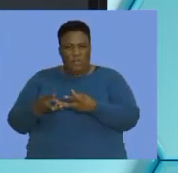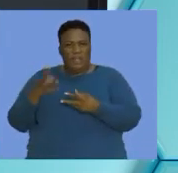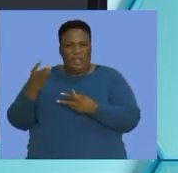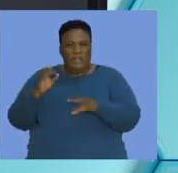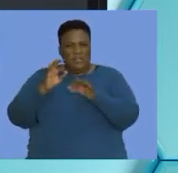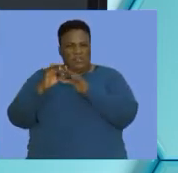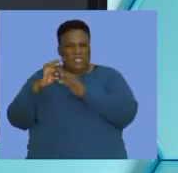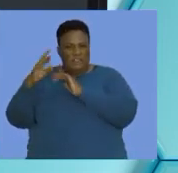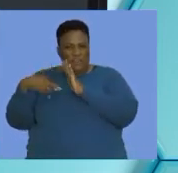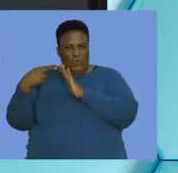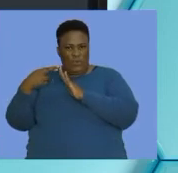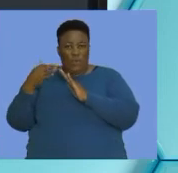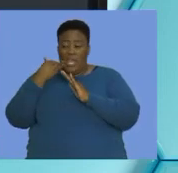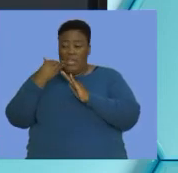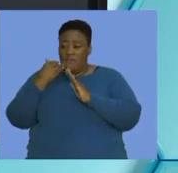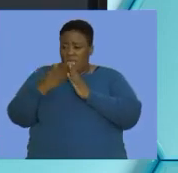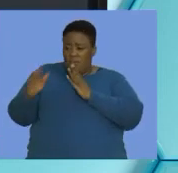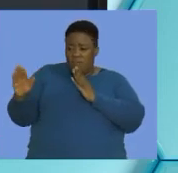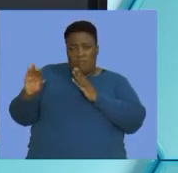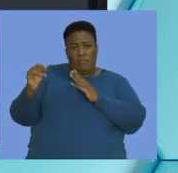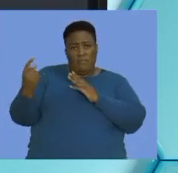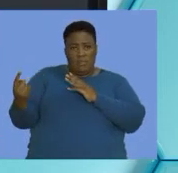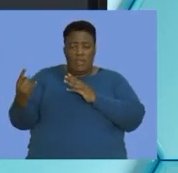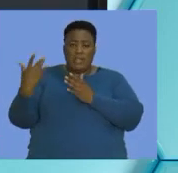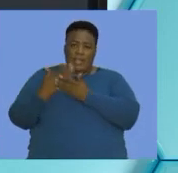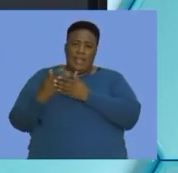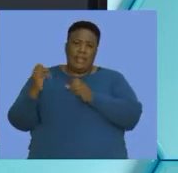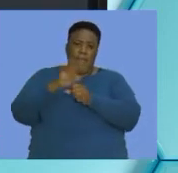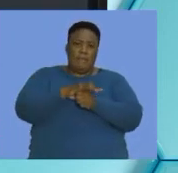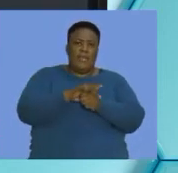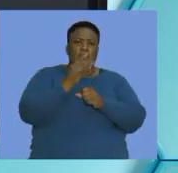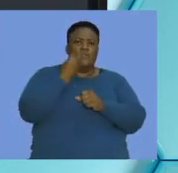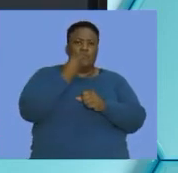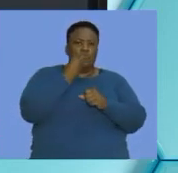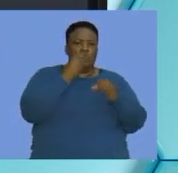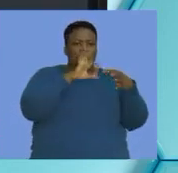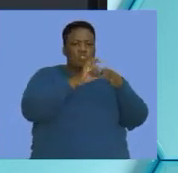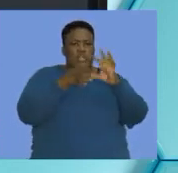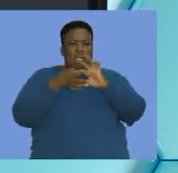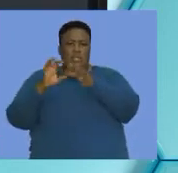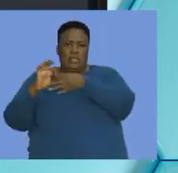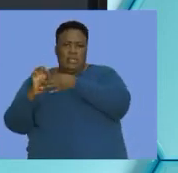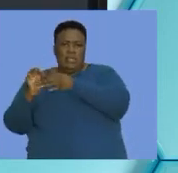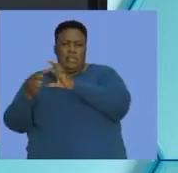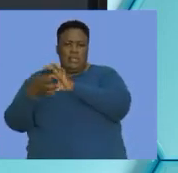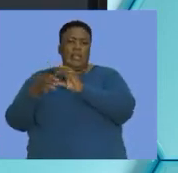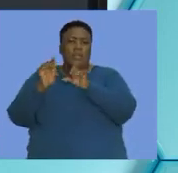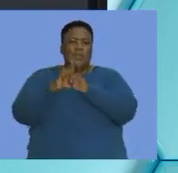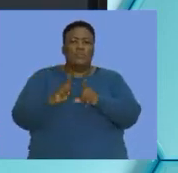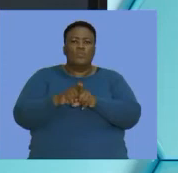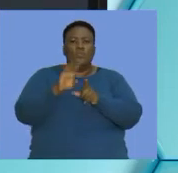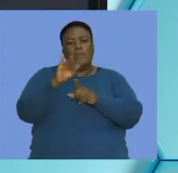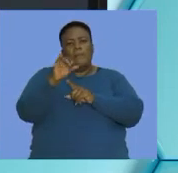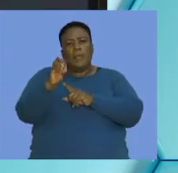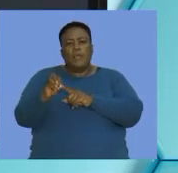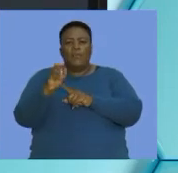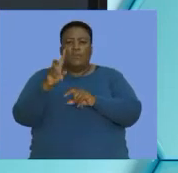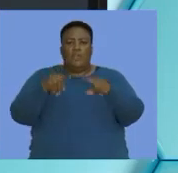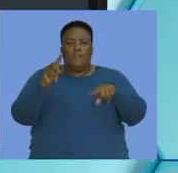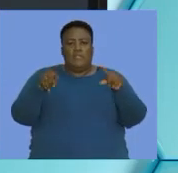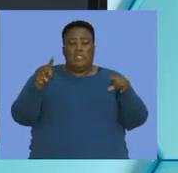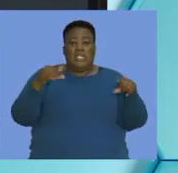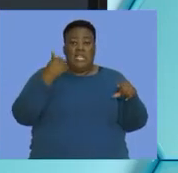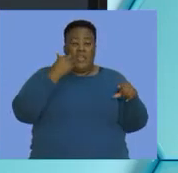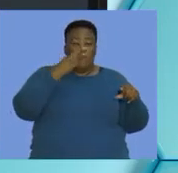and position that it occupies. The removal of these will impact on the food chain, and it will impact on the